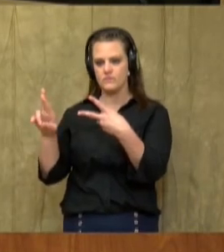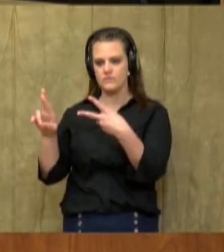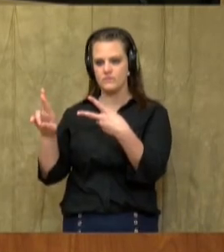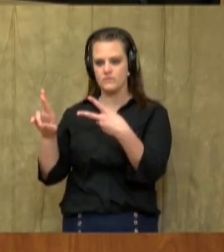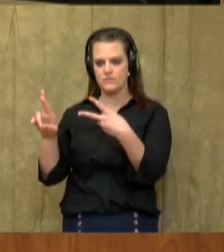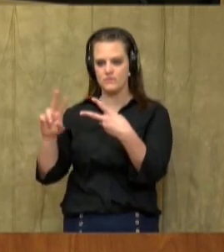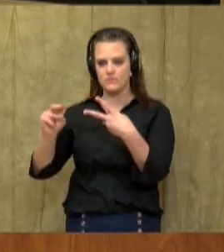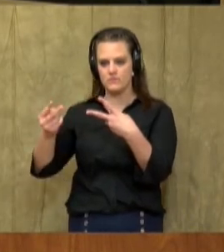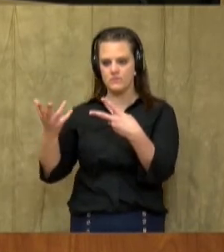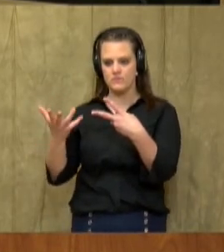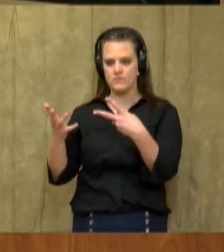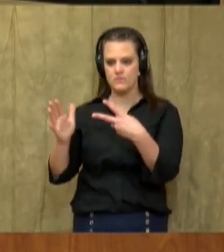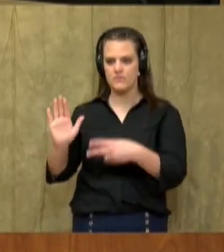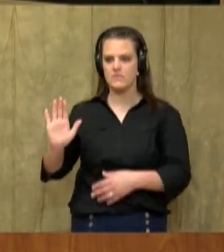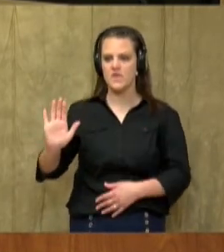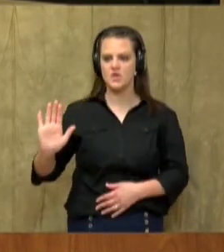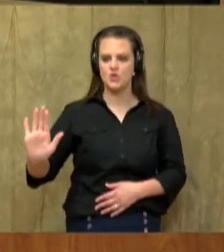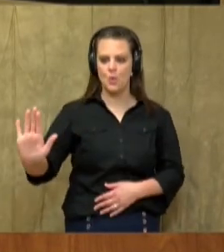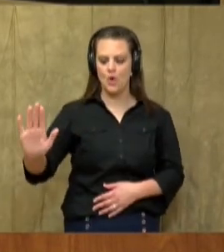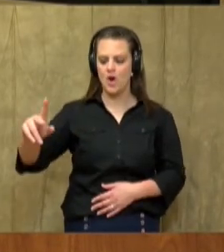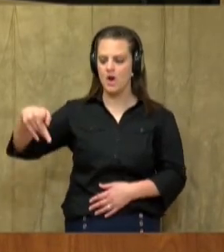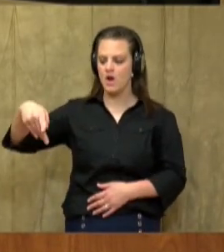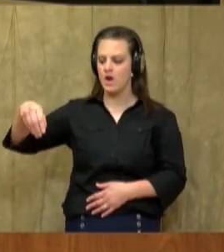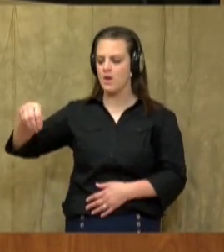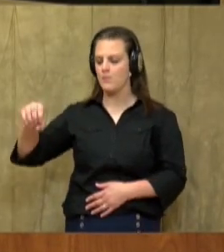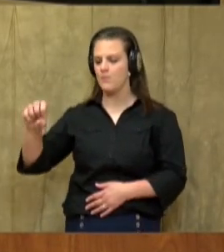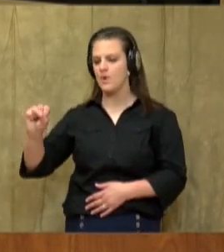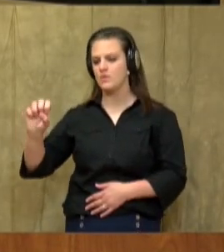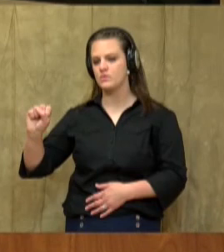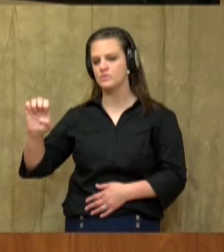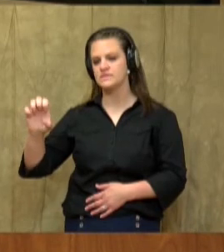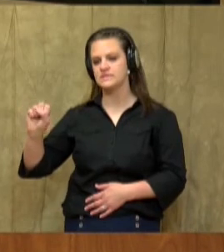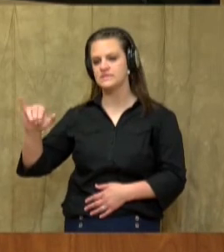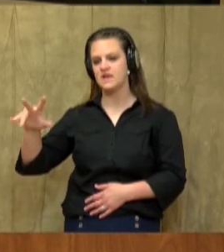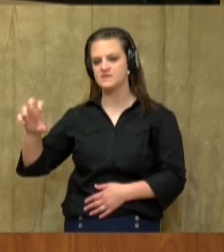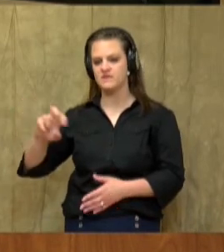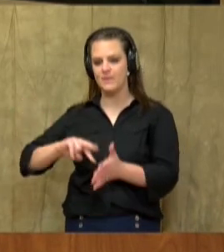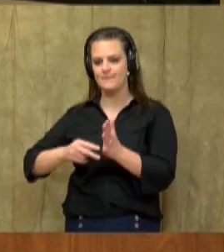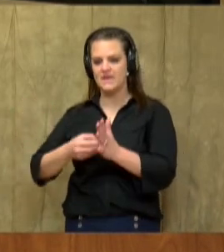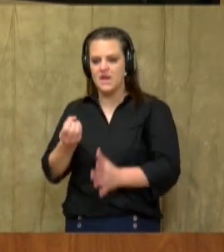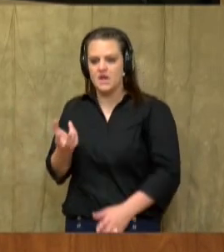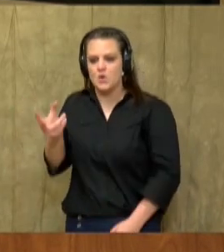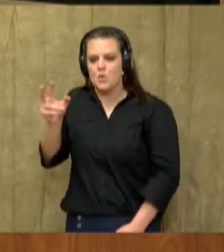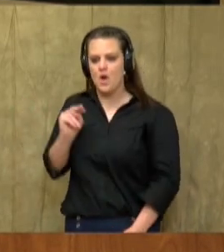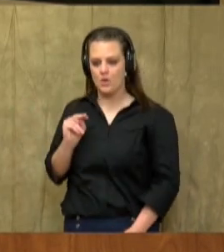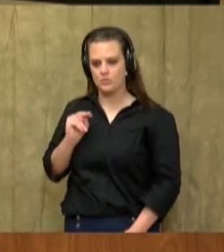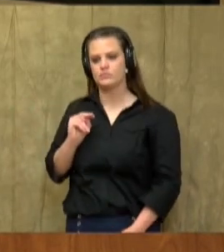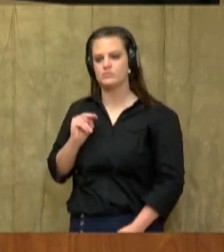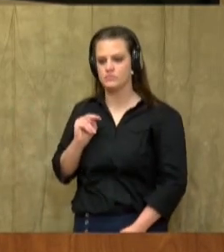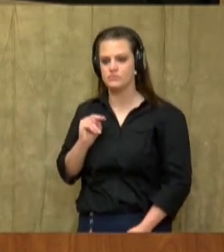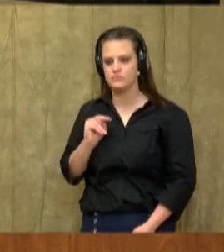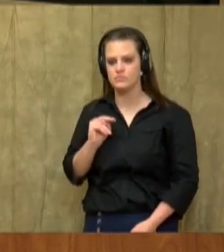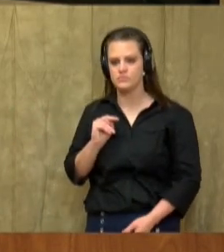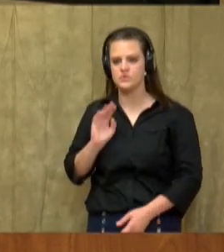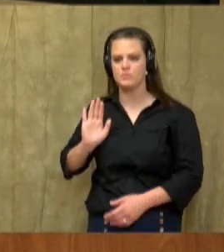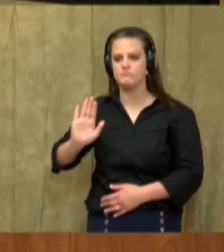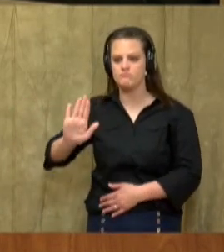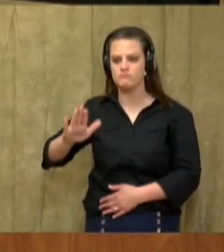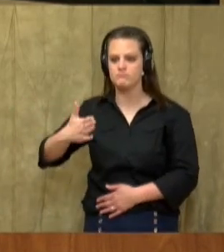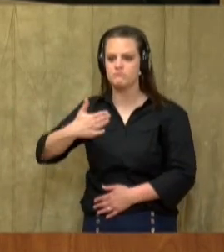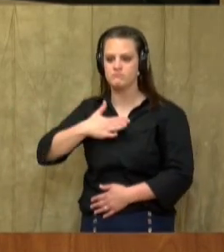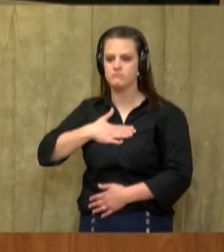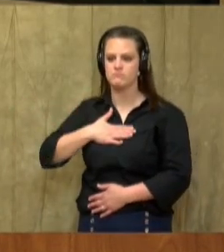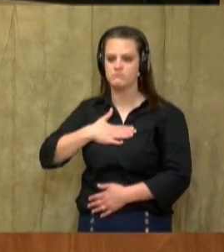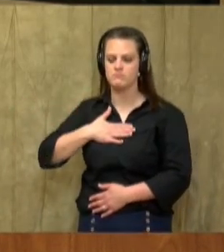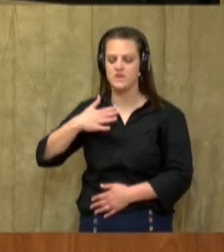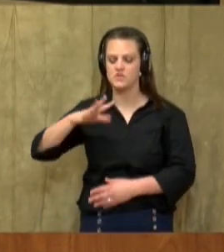What does it mean? Yes, it is possessive, meaning that it belongs to you. A lot of times when we talk about possessives, it's usually when you